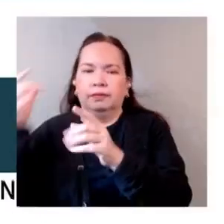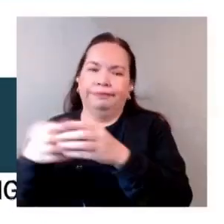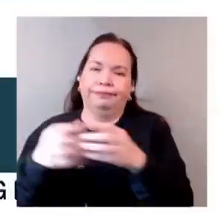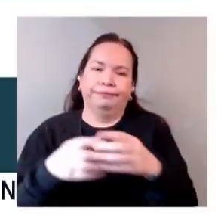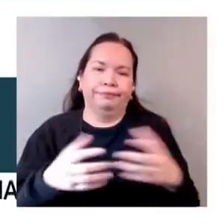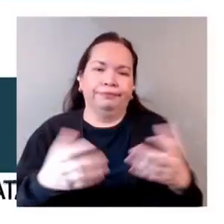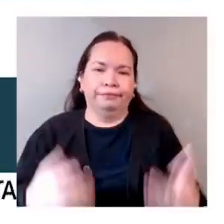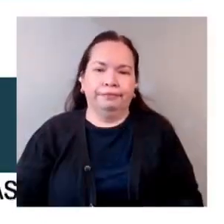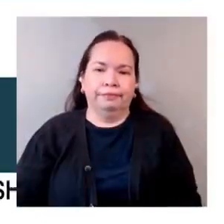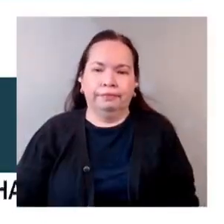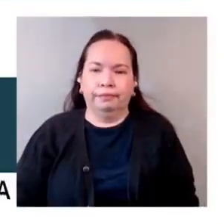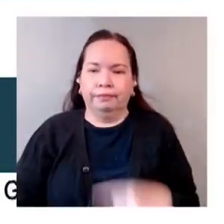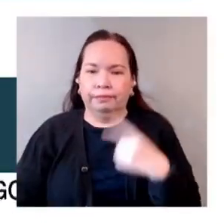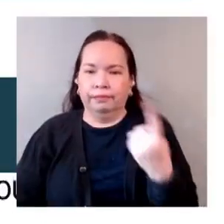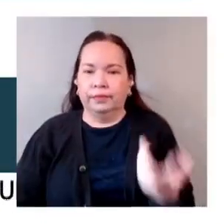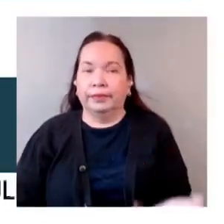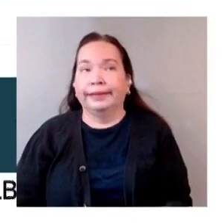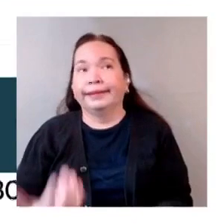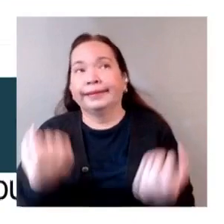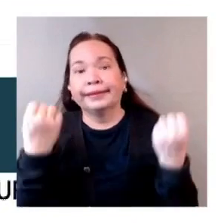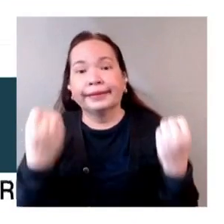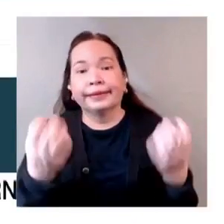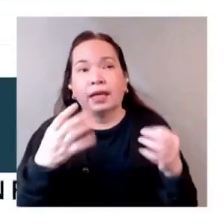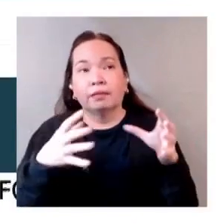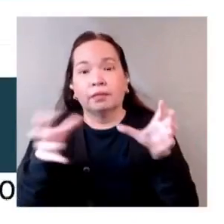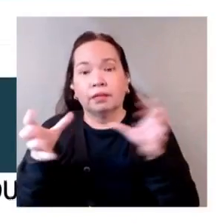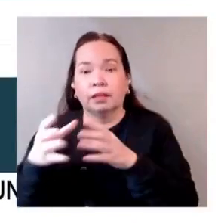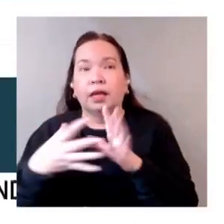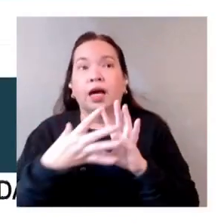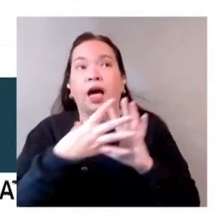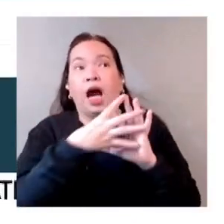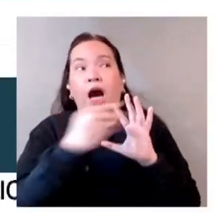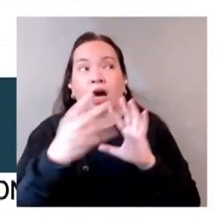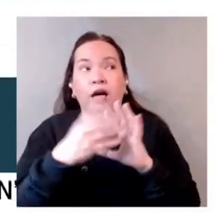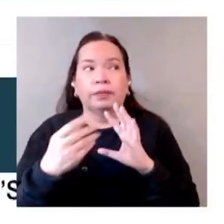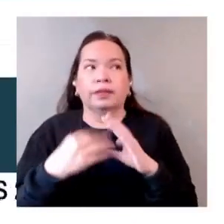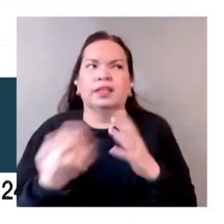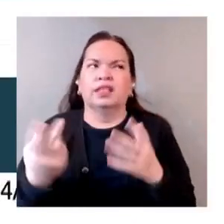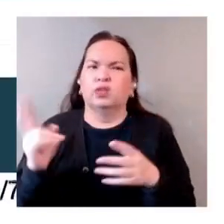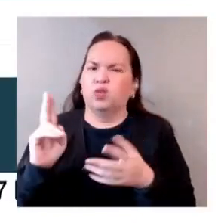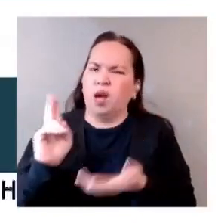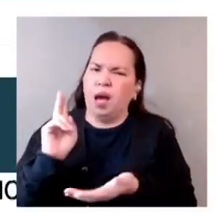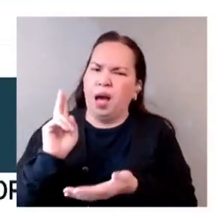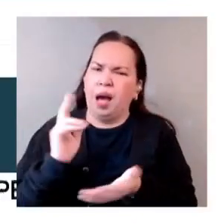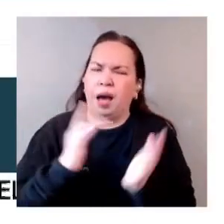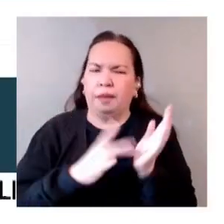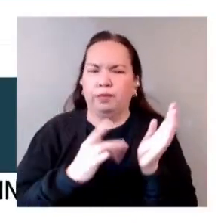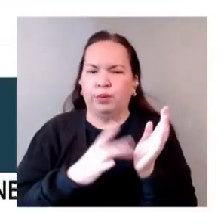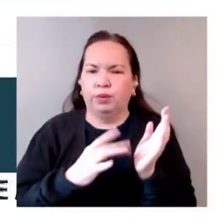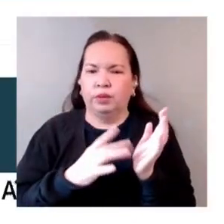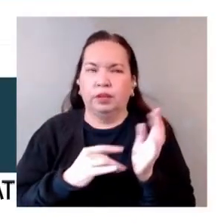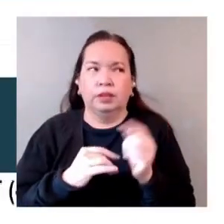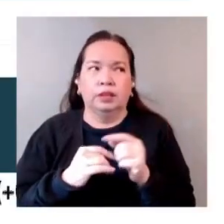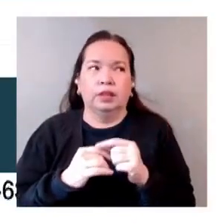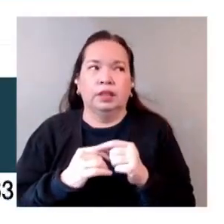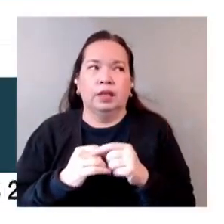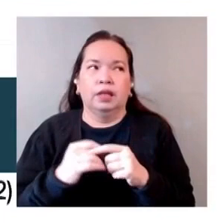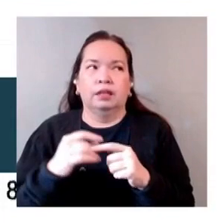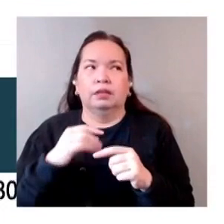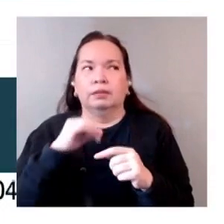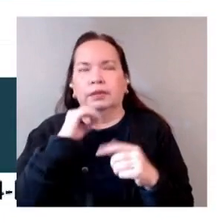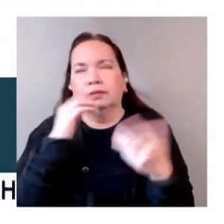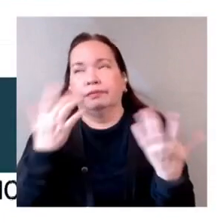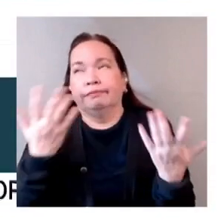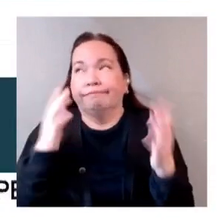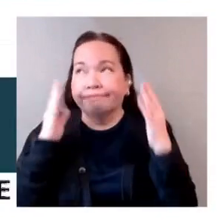Ang daming nakiuso at naabuso na rin. No? I mean, I'm not referring to the OVP or DepEd, but if you